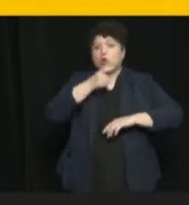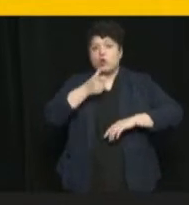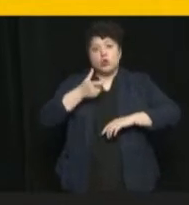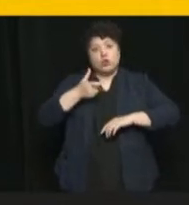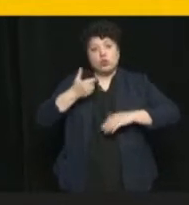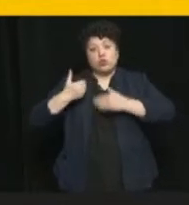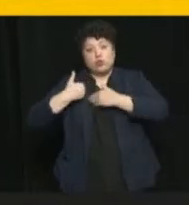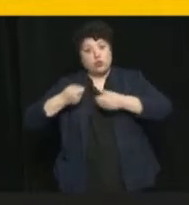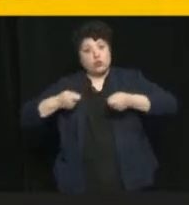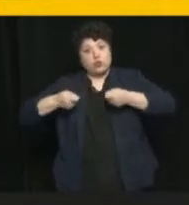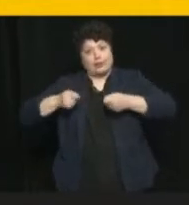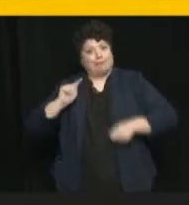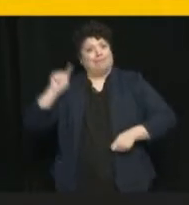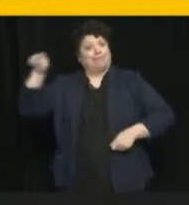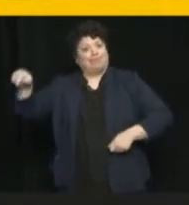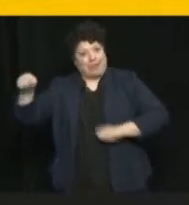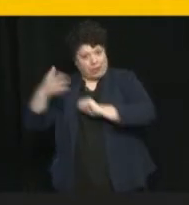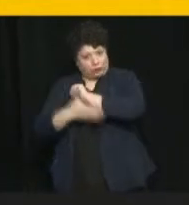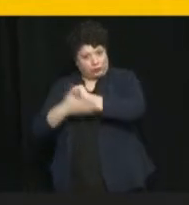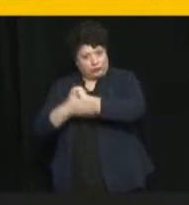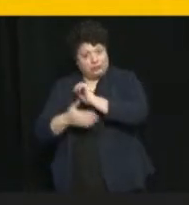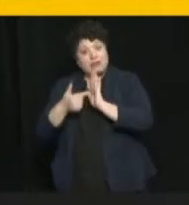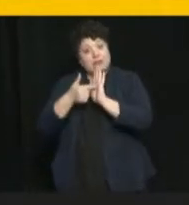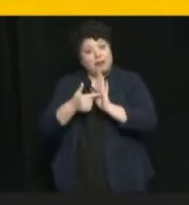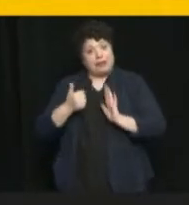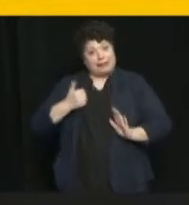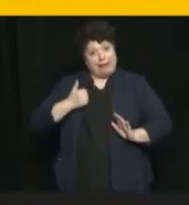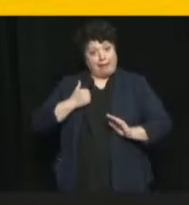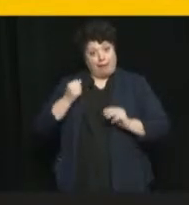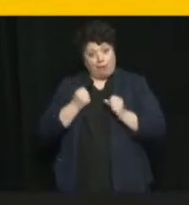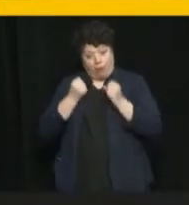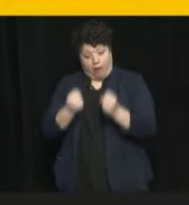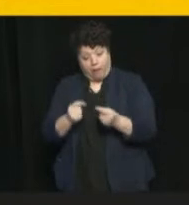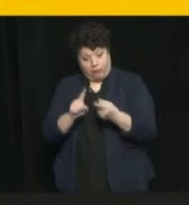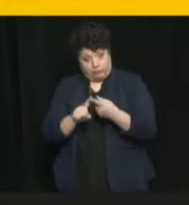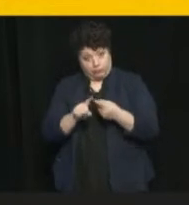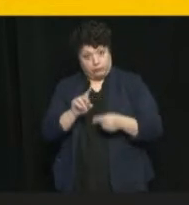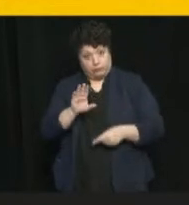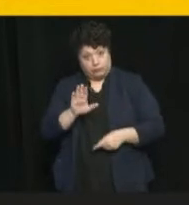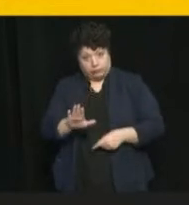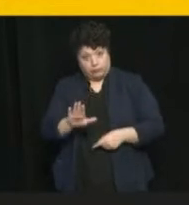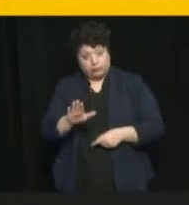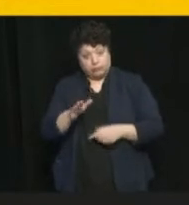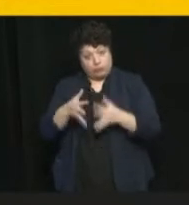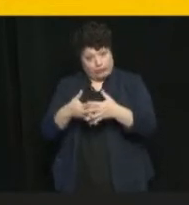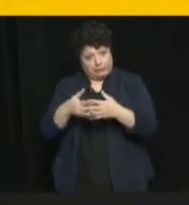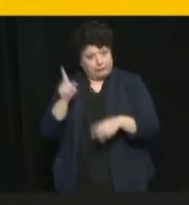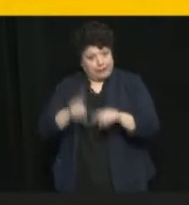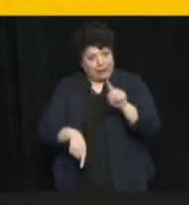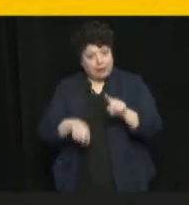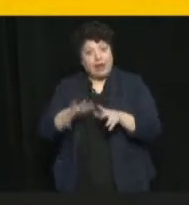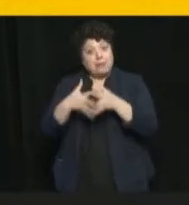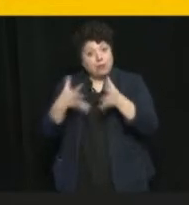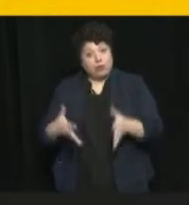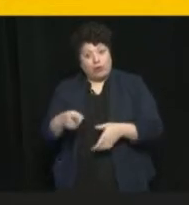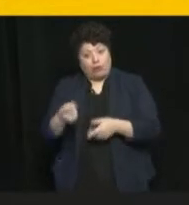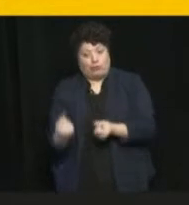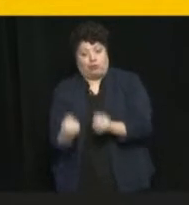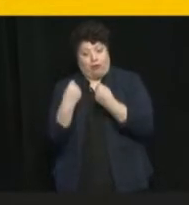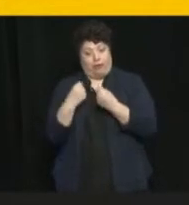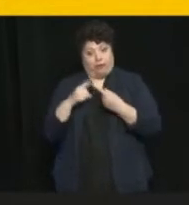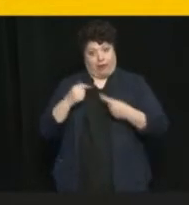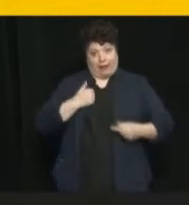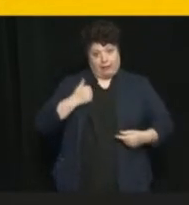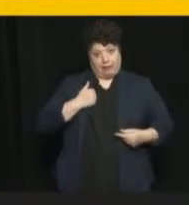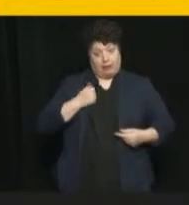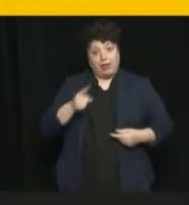can't drive into the United States, and Americans can't drive into Canada. That's Americans not driving into Canada or